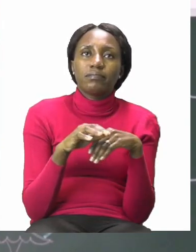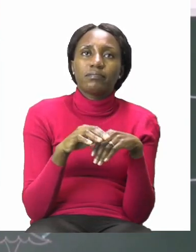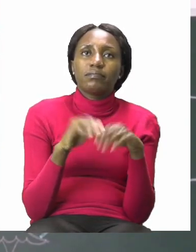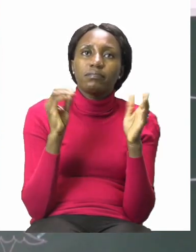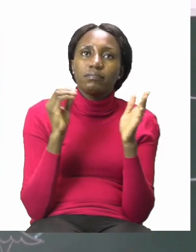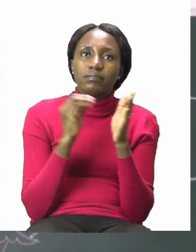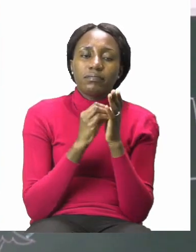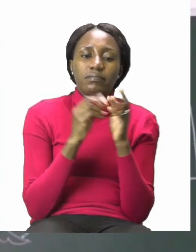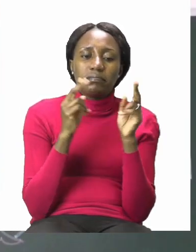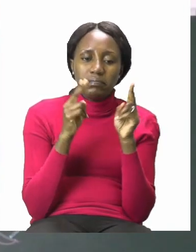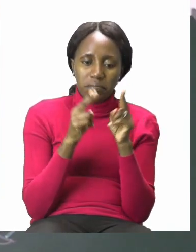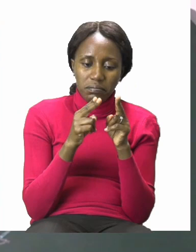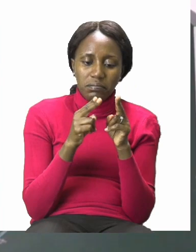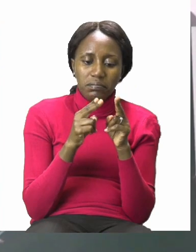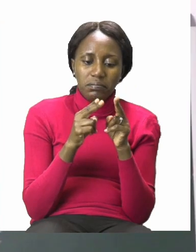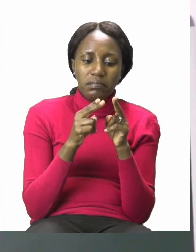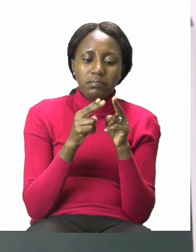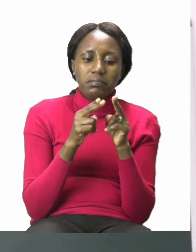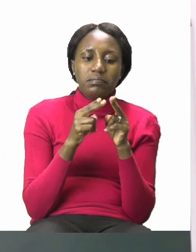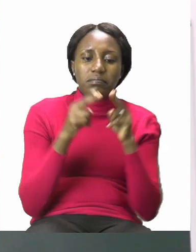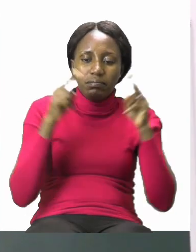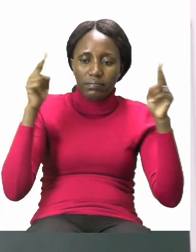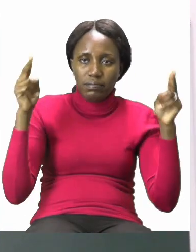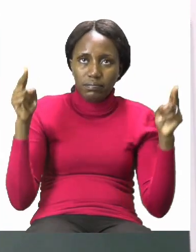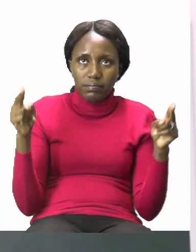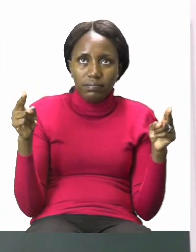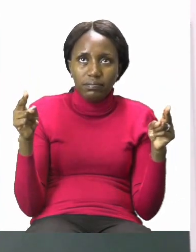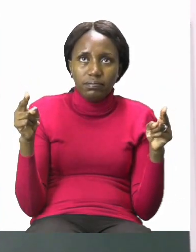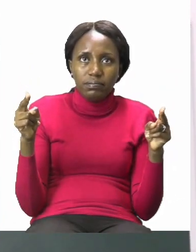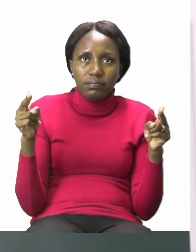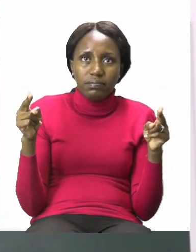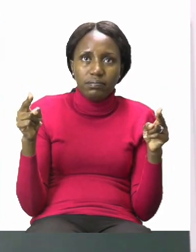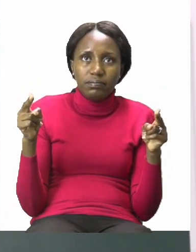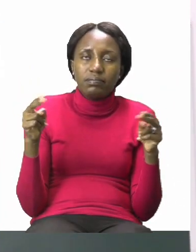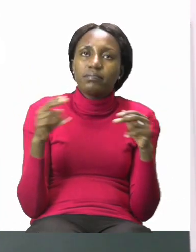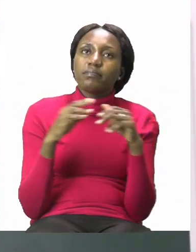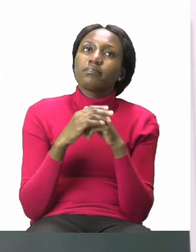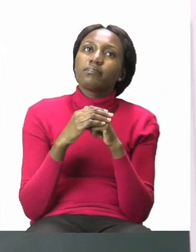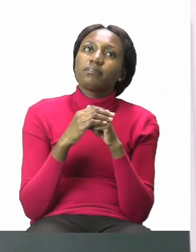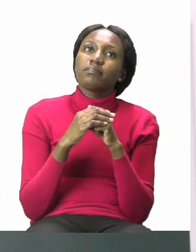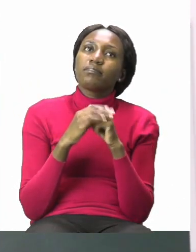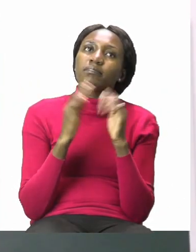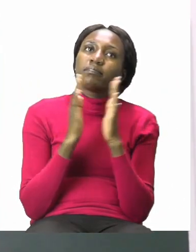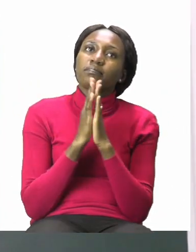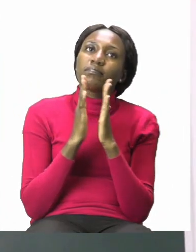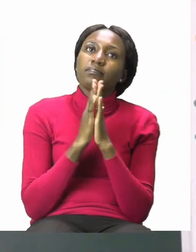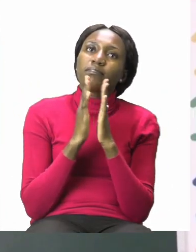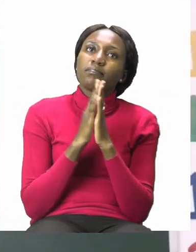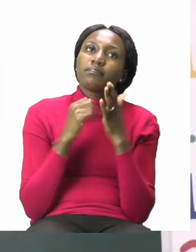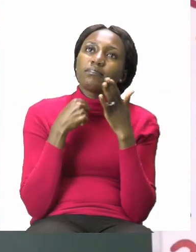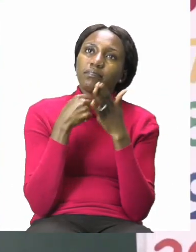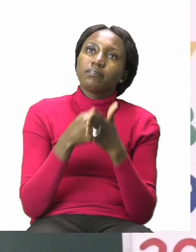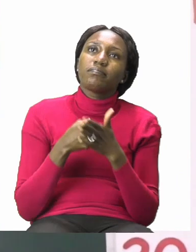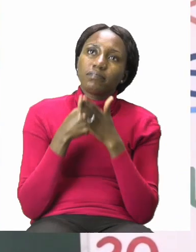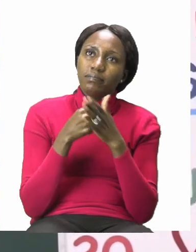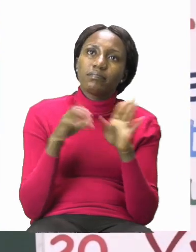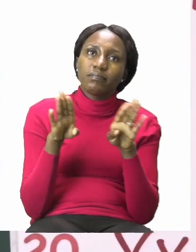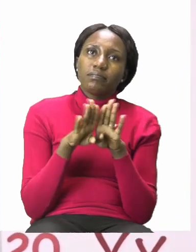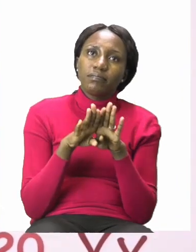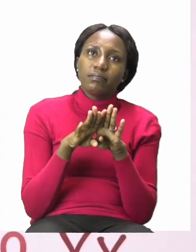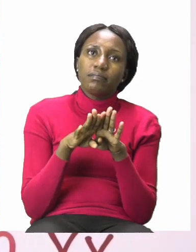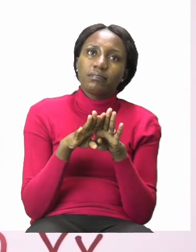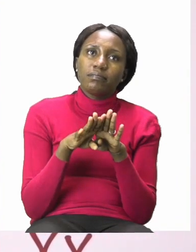from shortest to longest. I want you to please try and do this exercise as